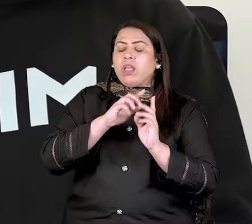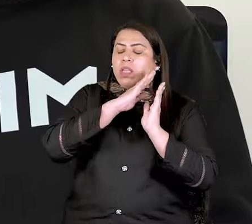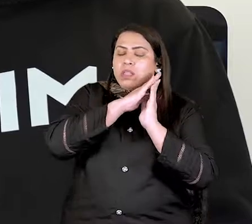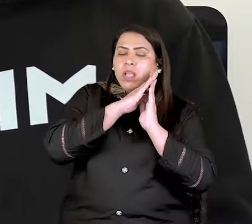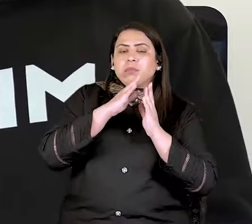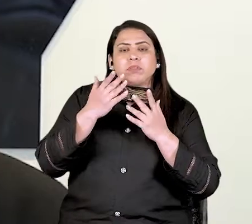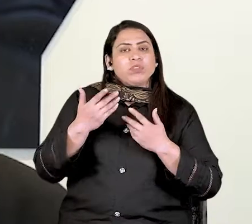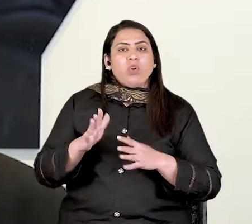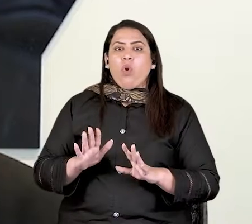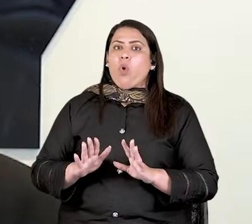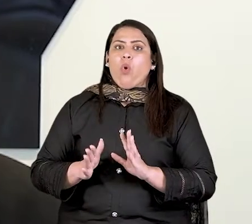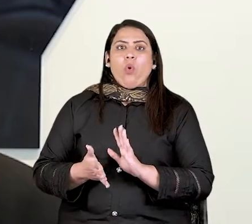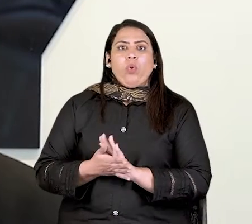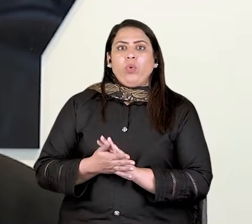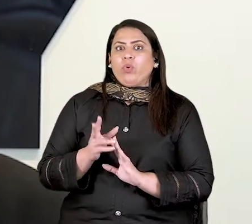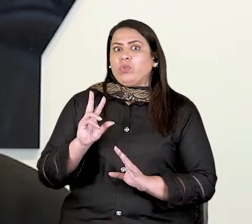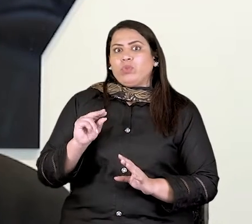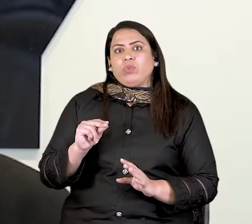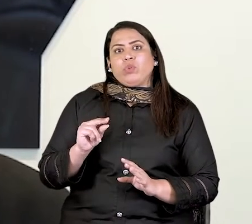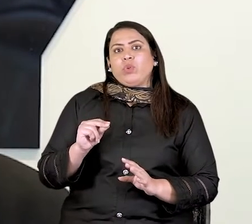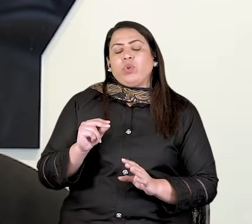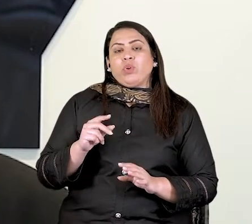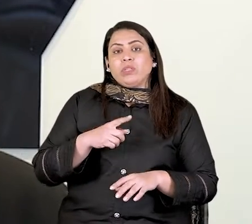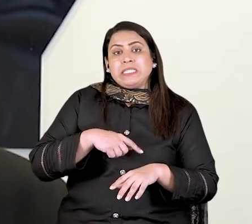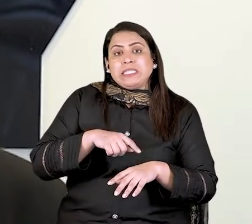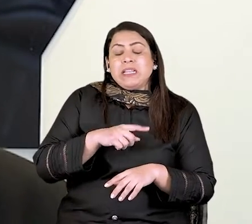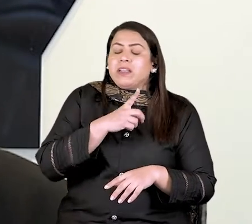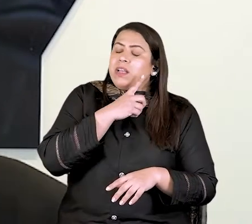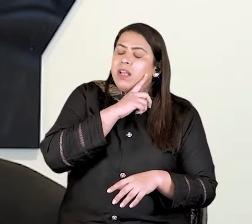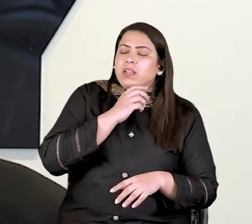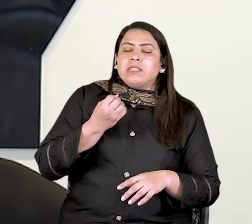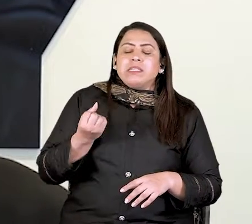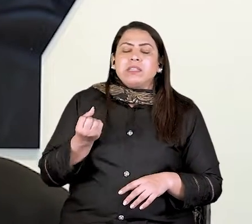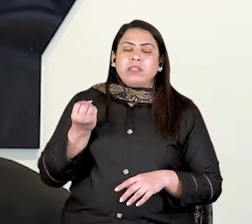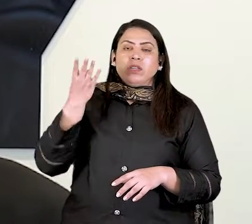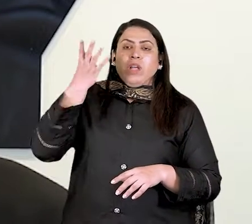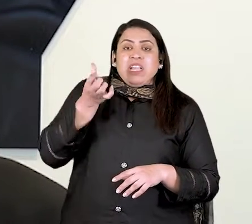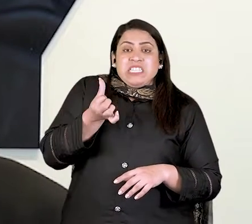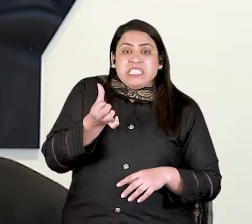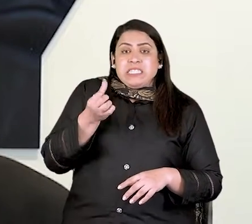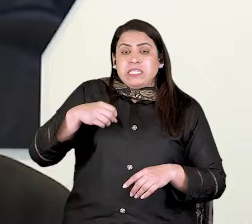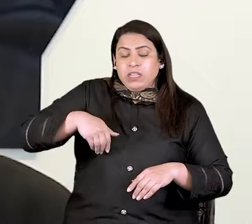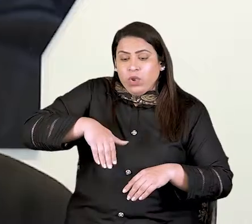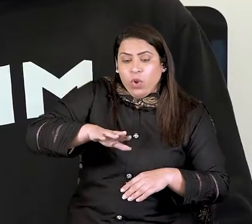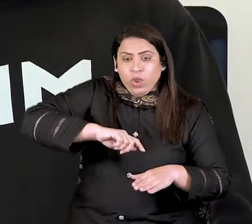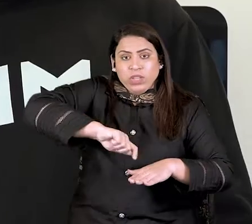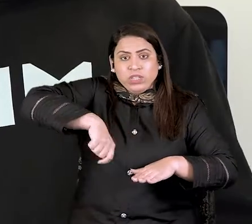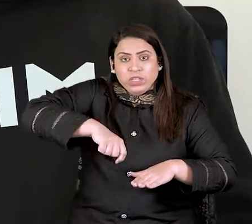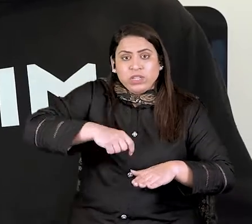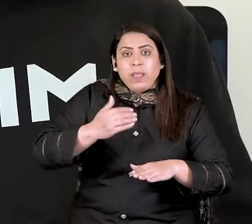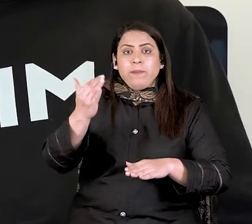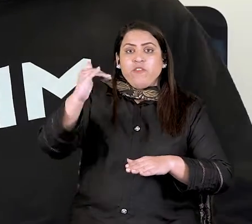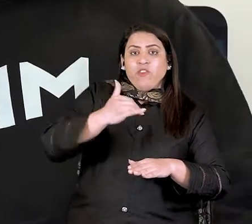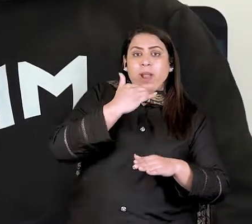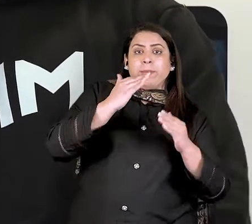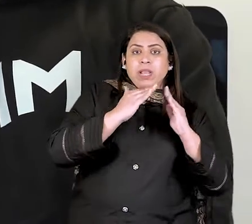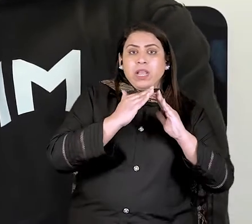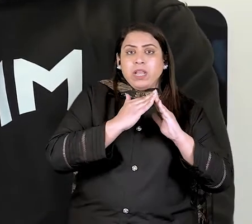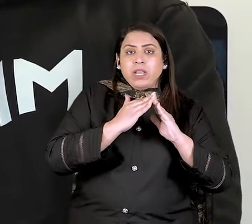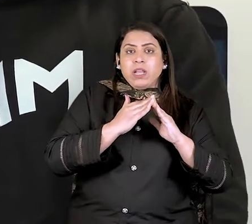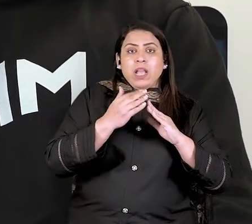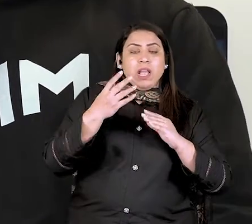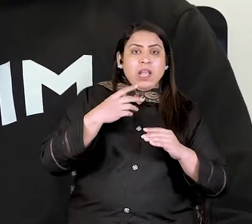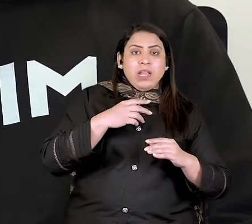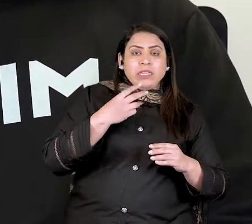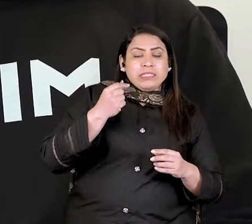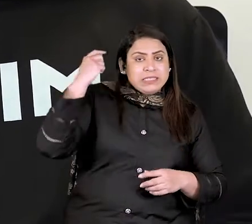we do. We don't leave nothing that comes and bites us tomorrow. Sleeping at night, brother. Remember in the beginning, we were sleeping at